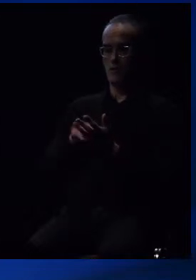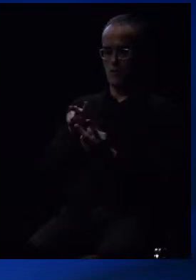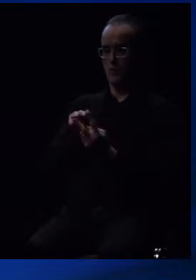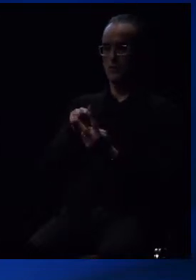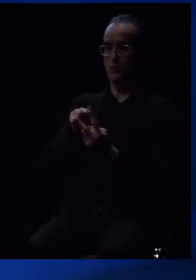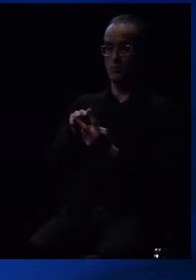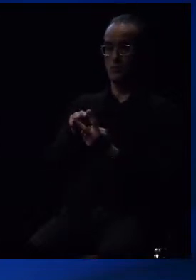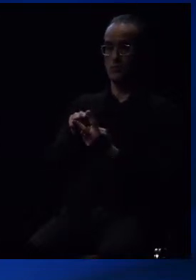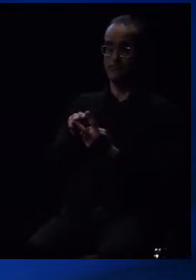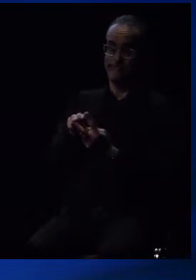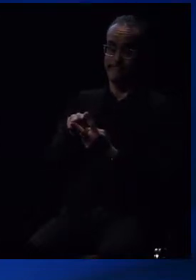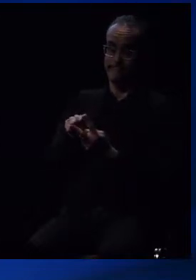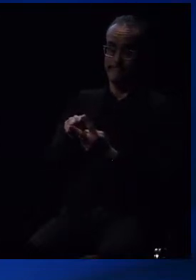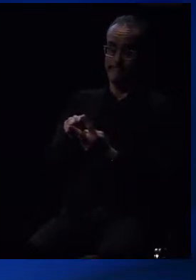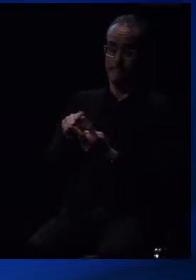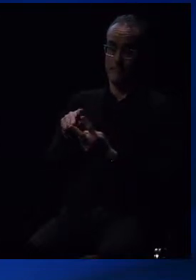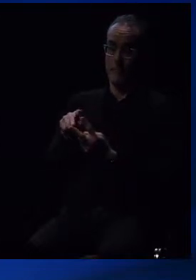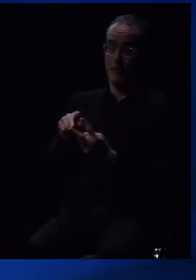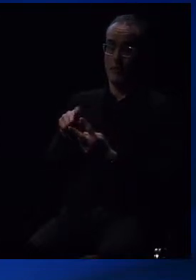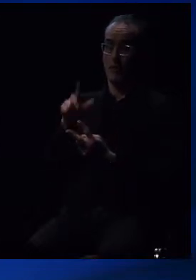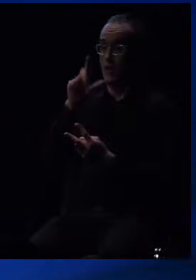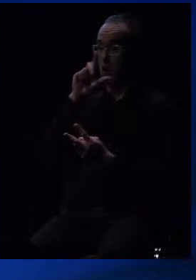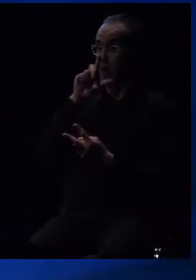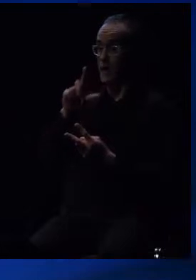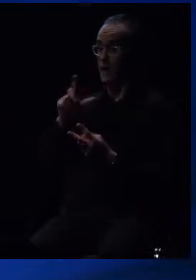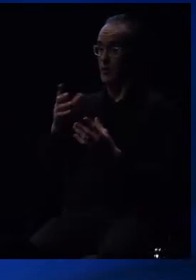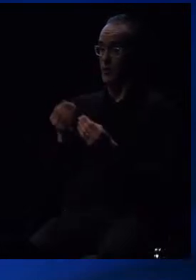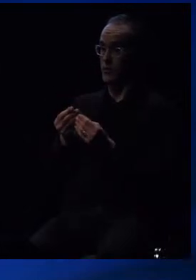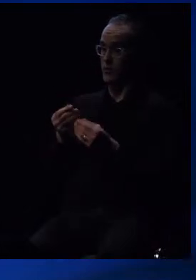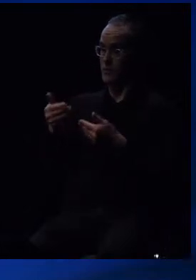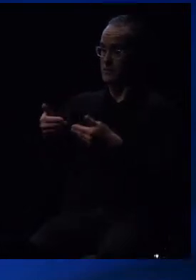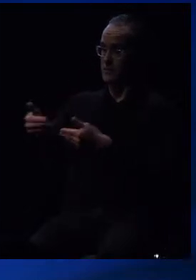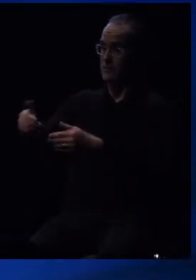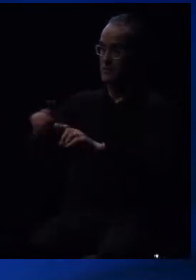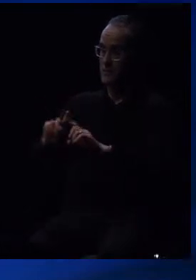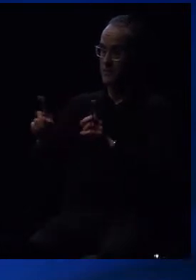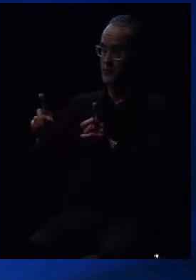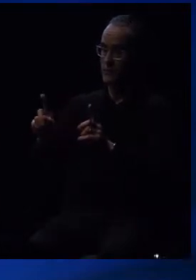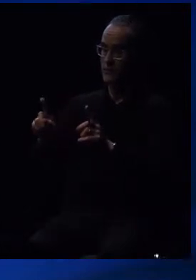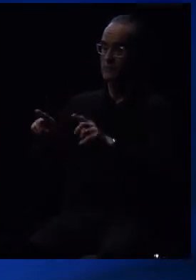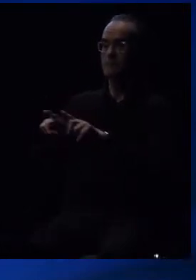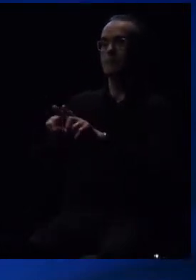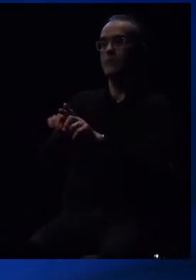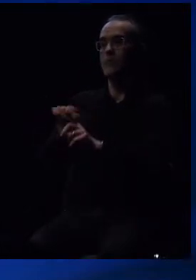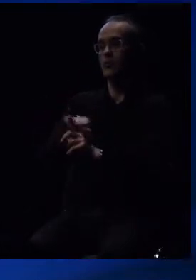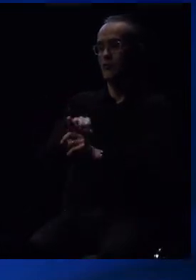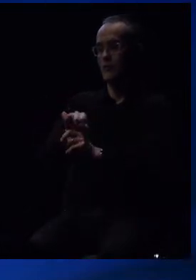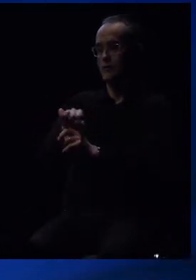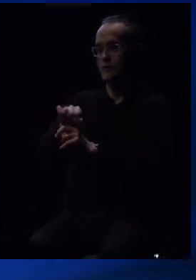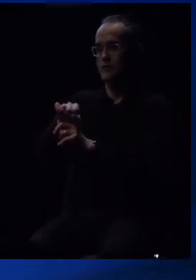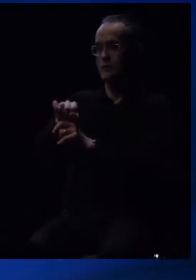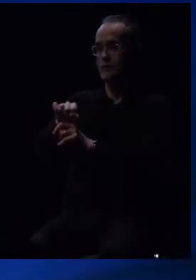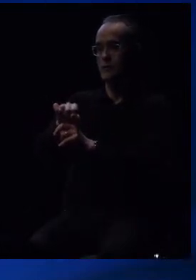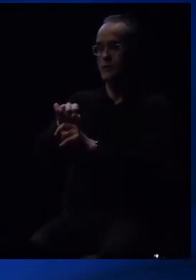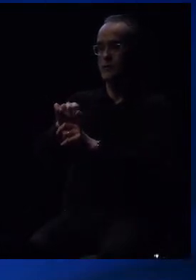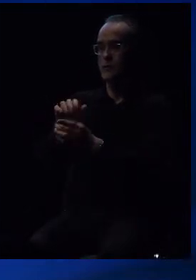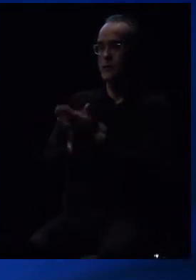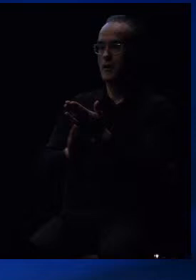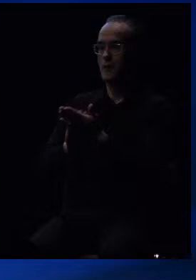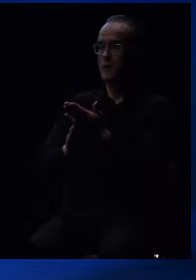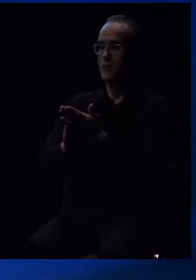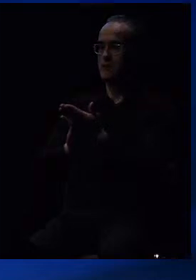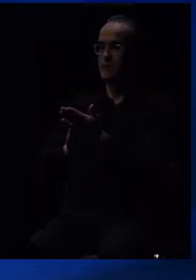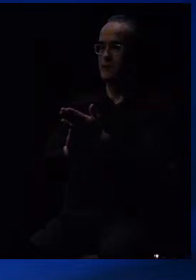with differences, and of course grading helped to bring some, to make it spring, because